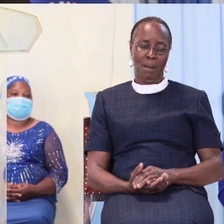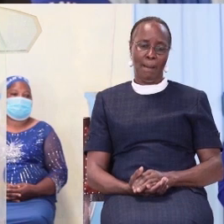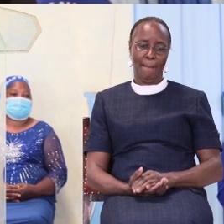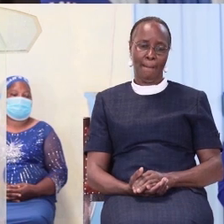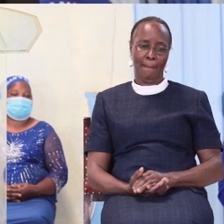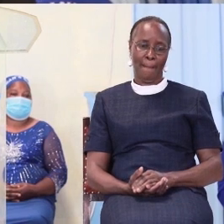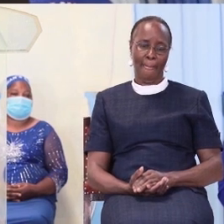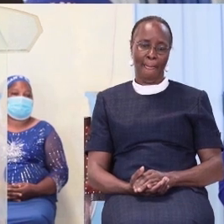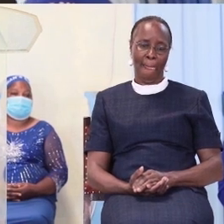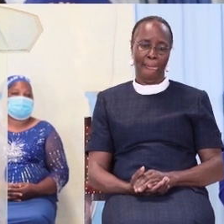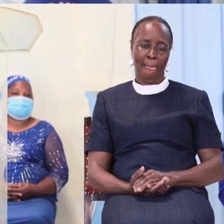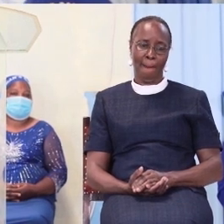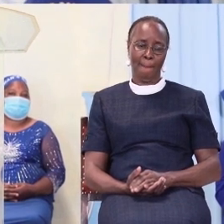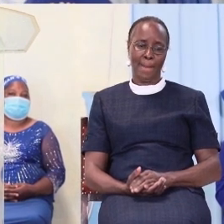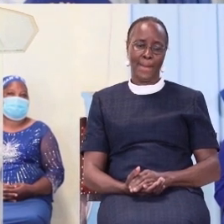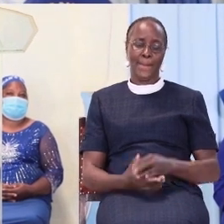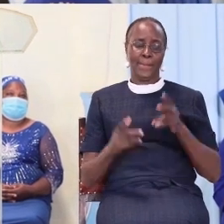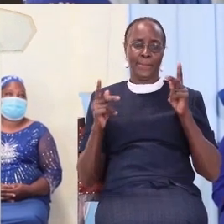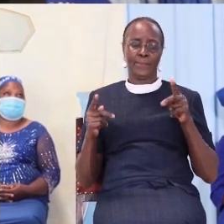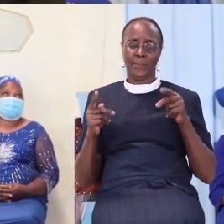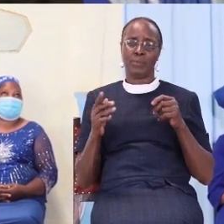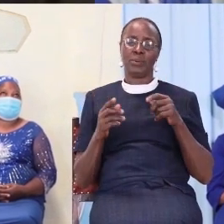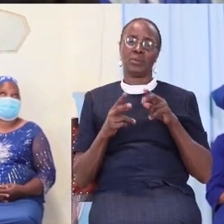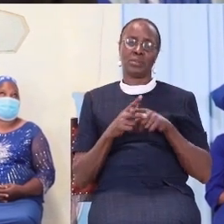They started a business before you.